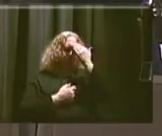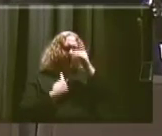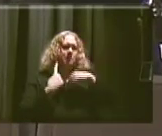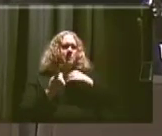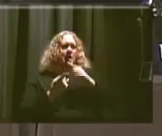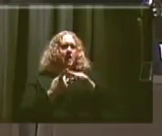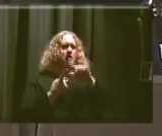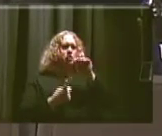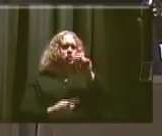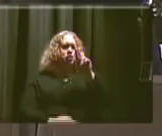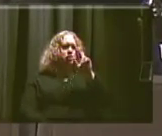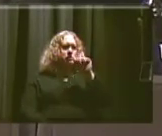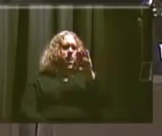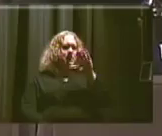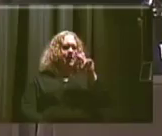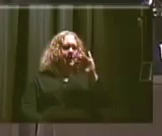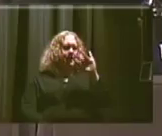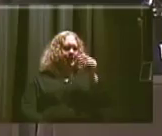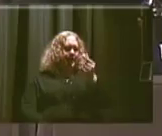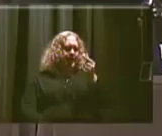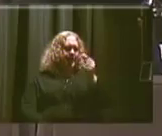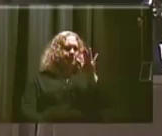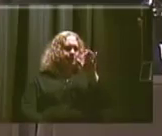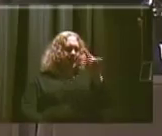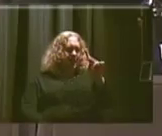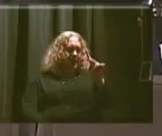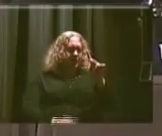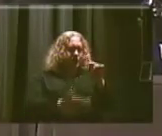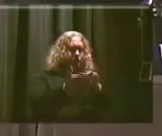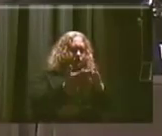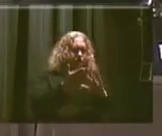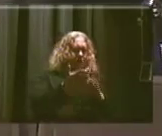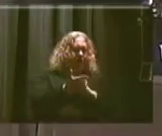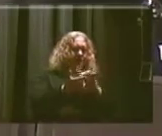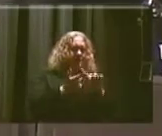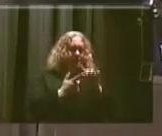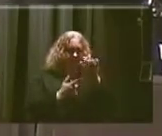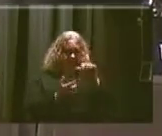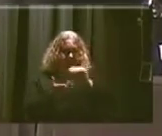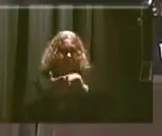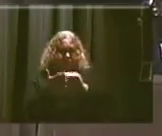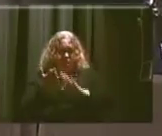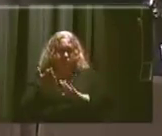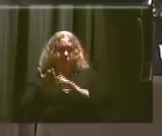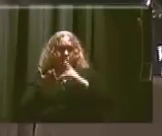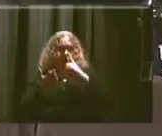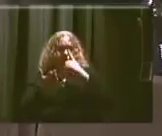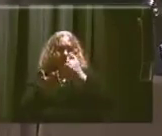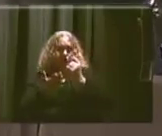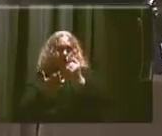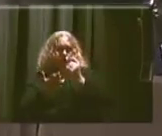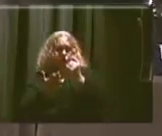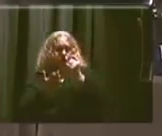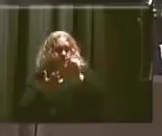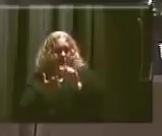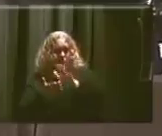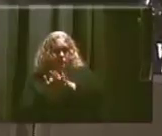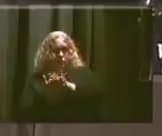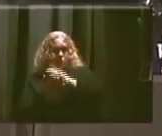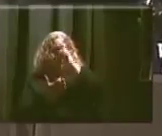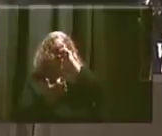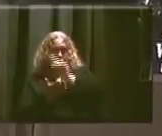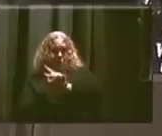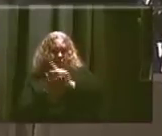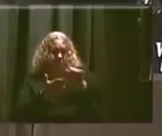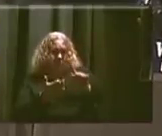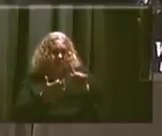district where a student will go there for maybe a week or two and then will be gone for the remainder of the school year. I mean, it can be a matter